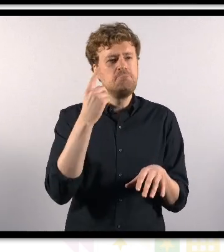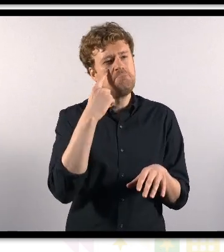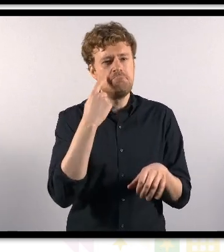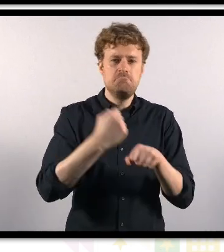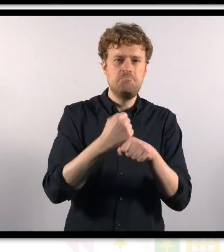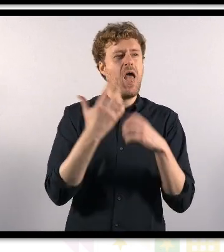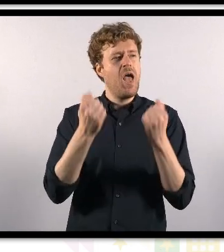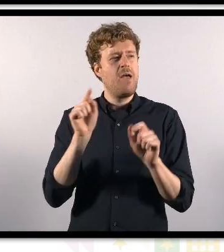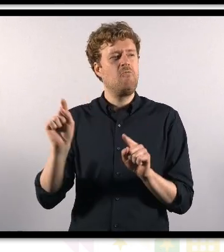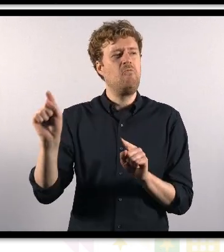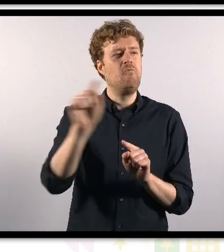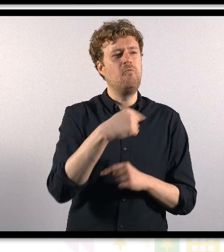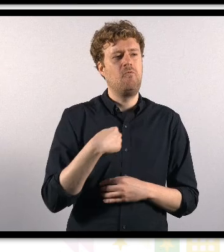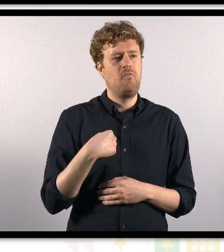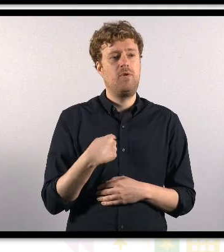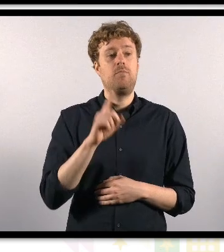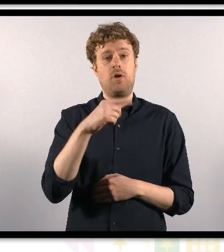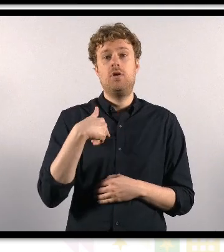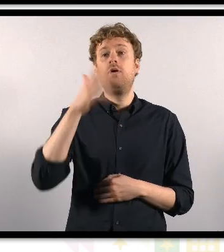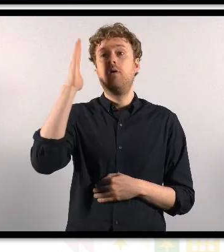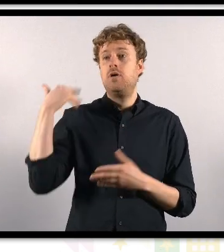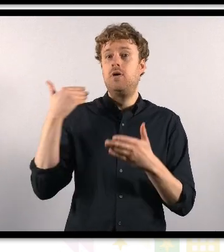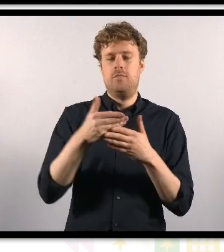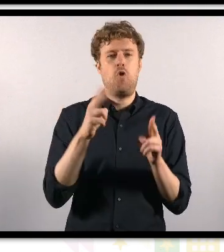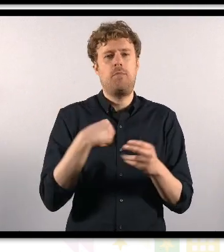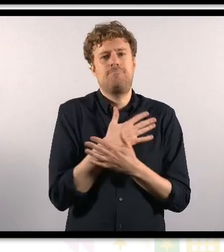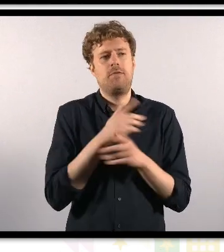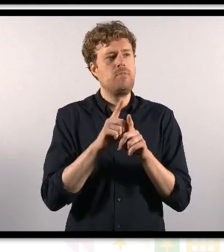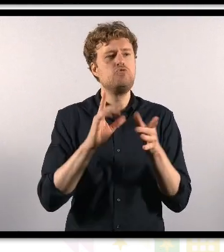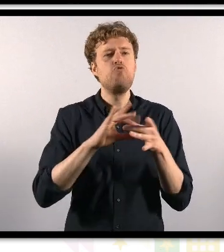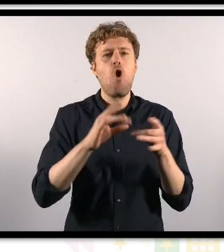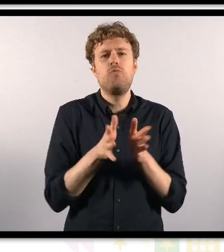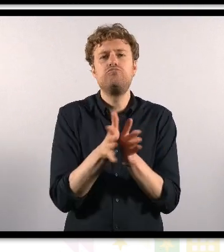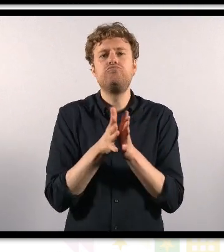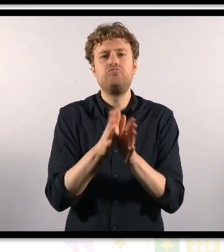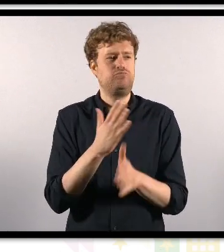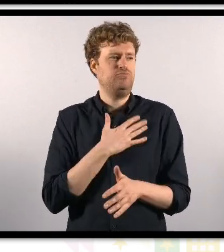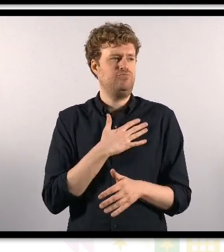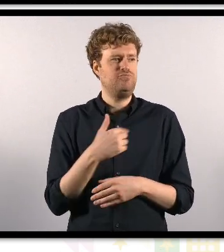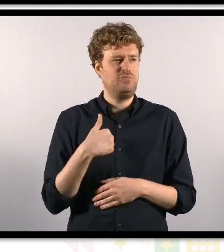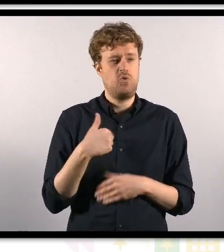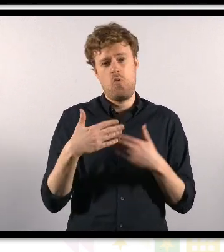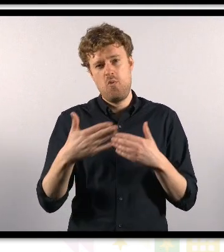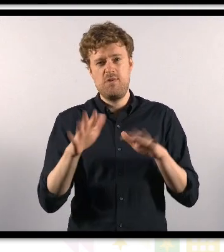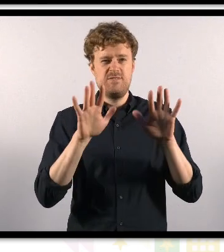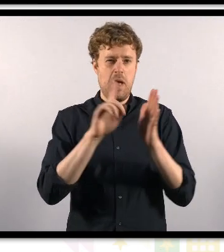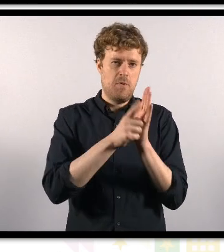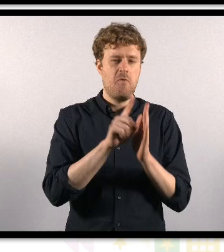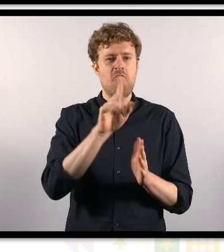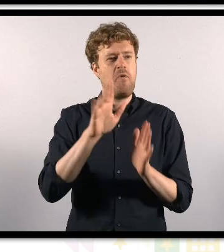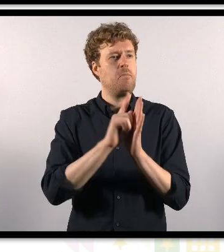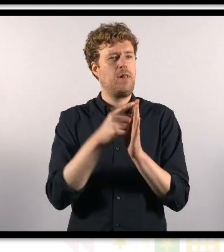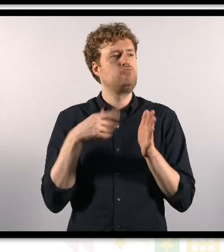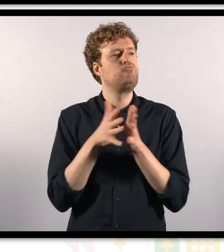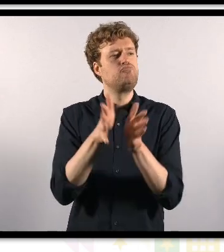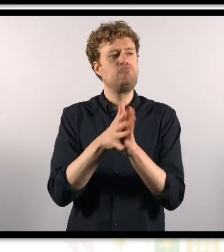see it go in the future. I keep saying we. Who are we? We are eBay.